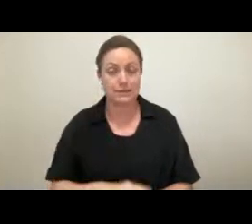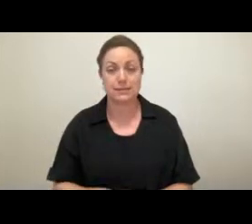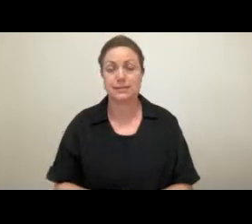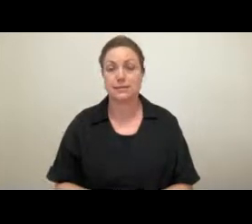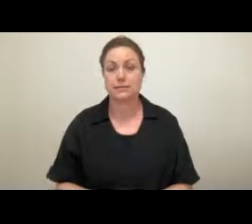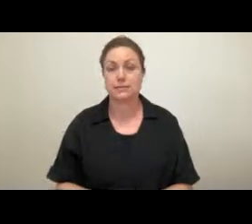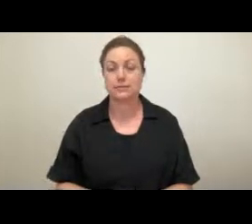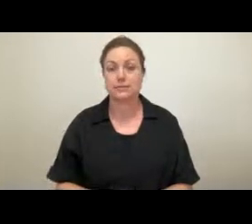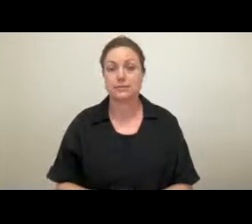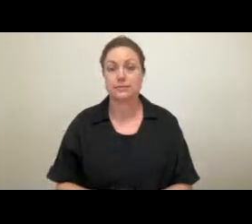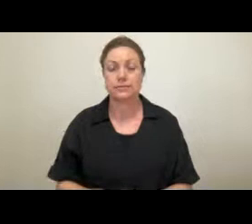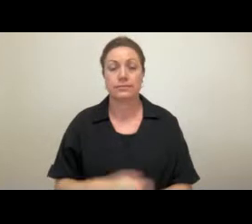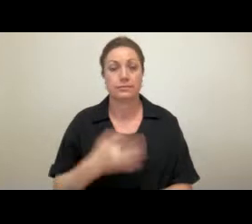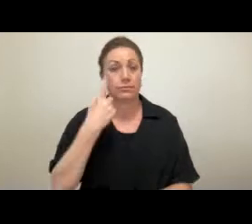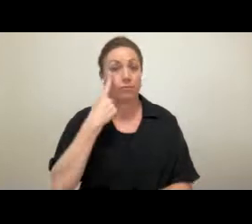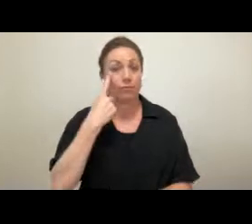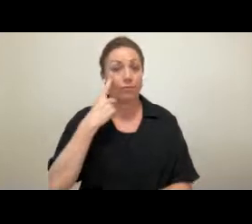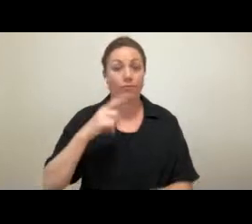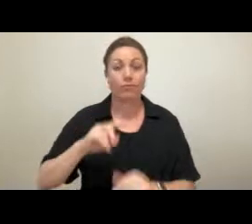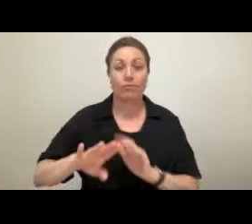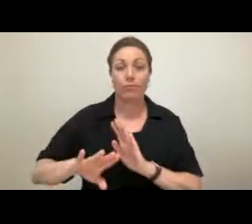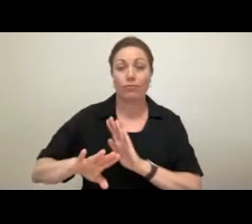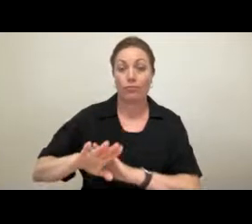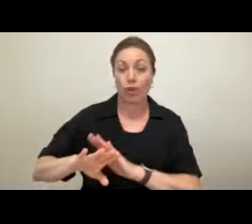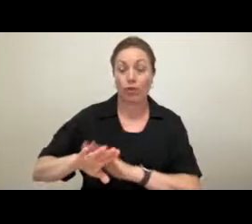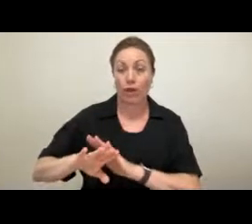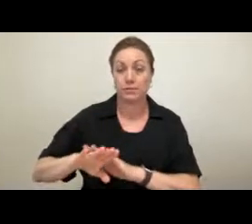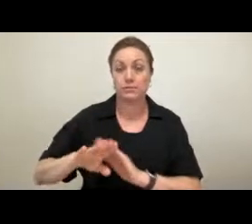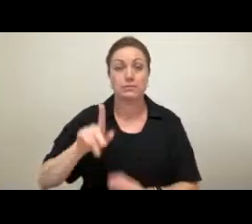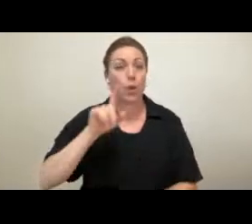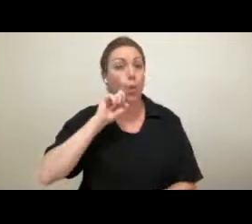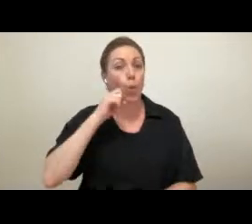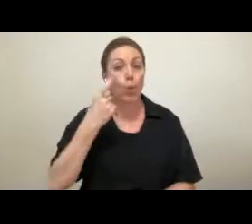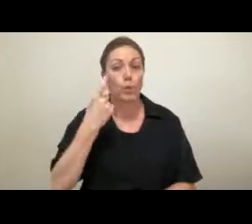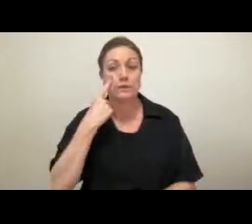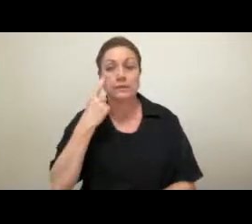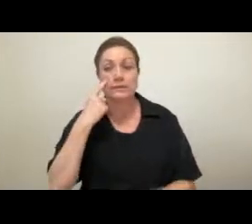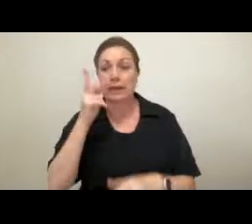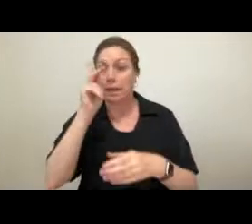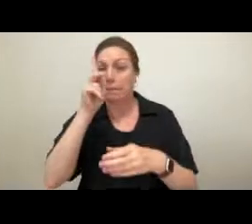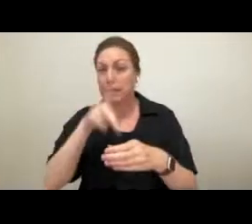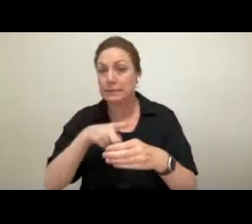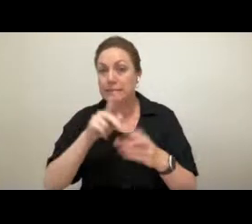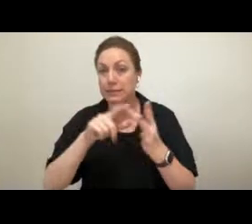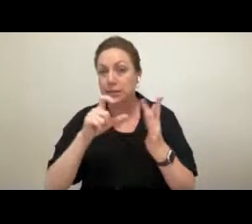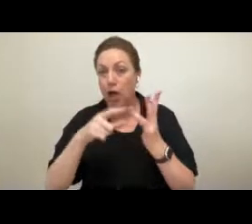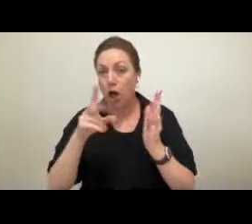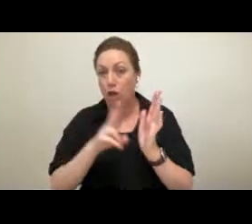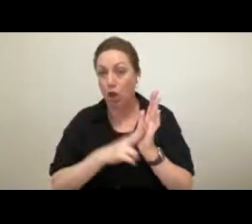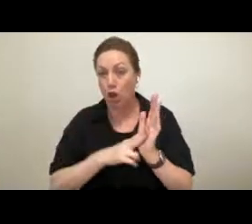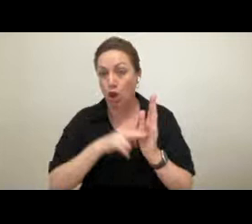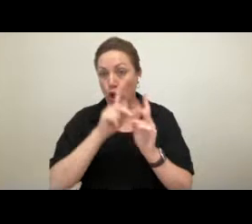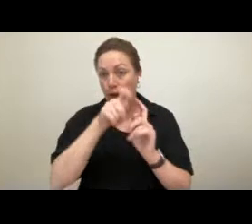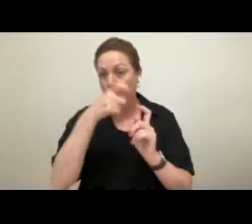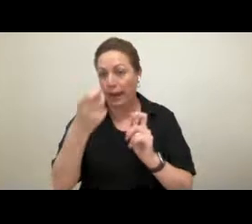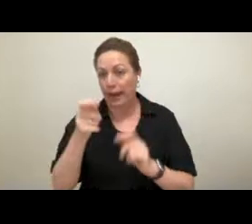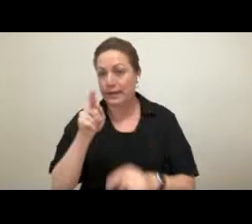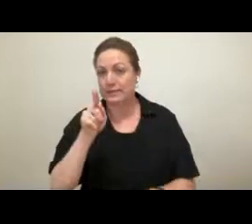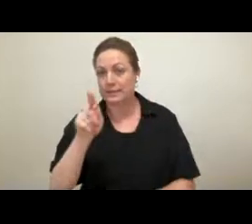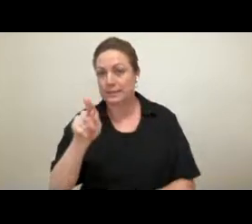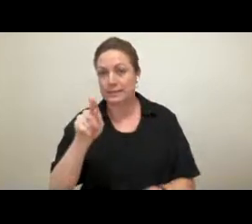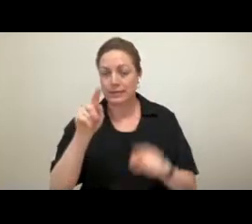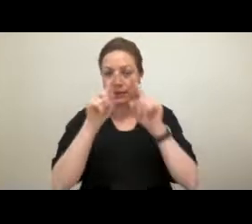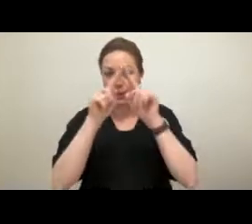right, you can see the little participants icon. Next to it, you see a little